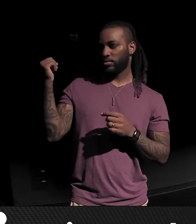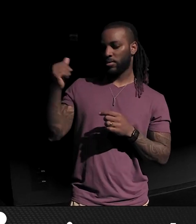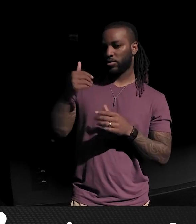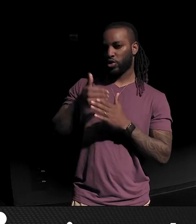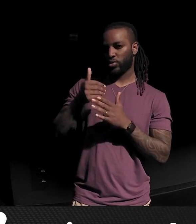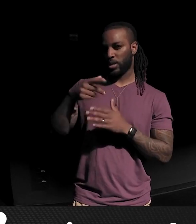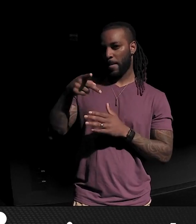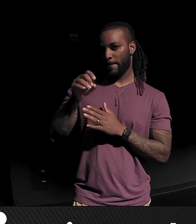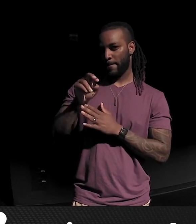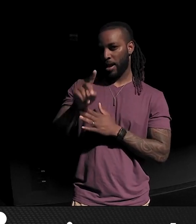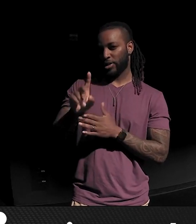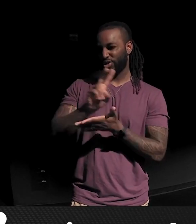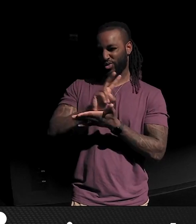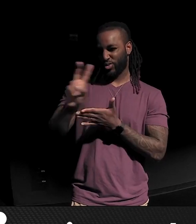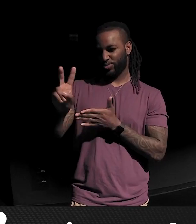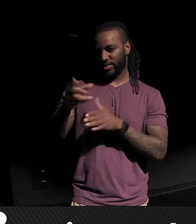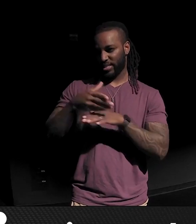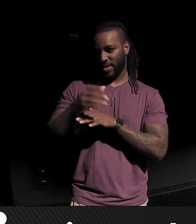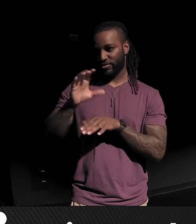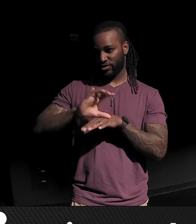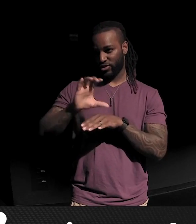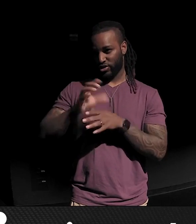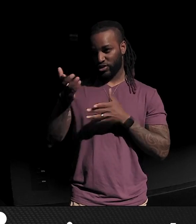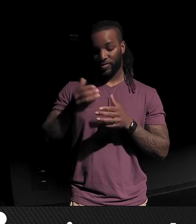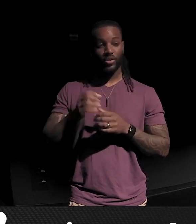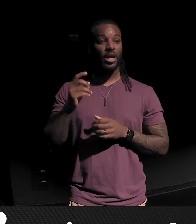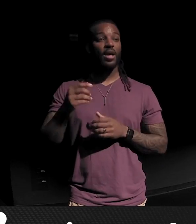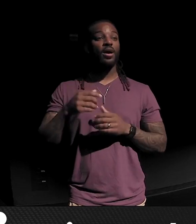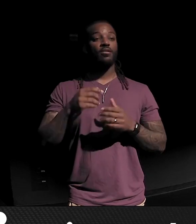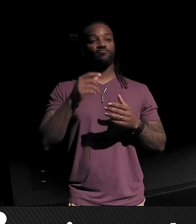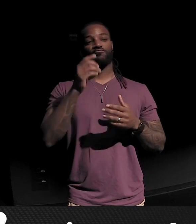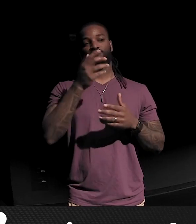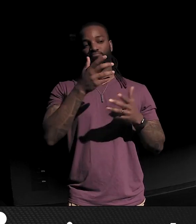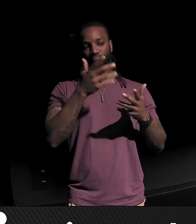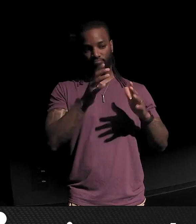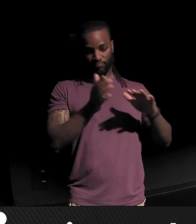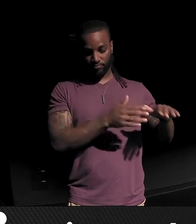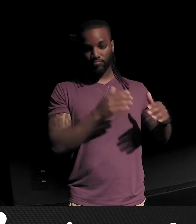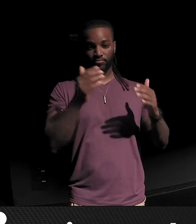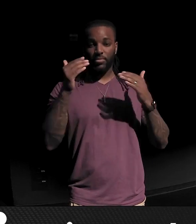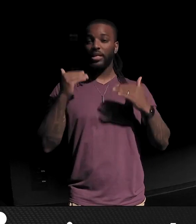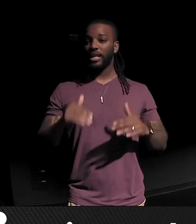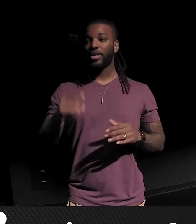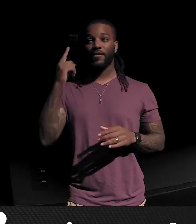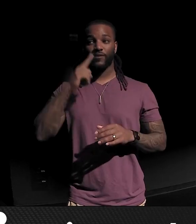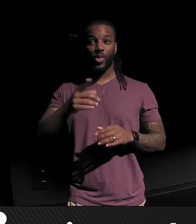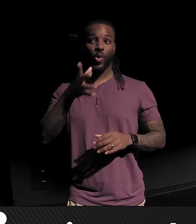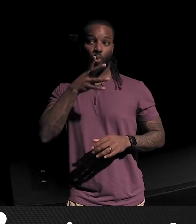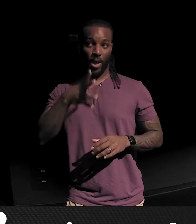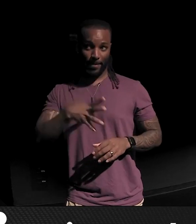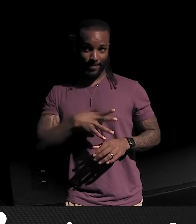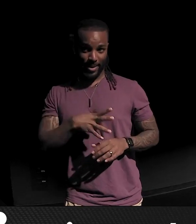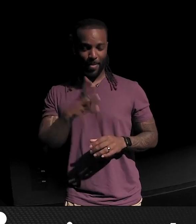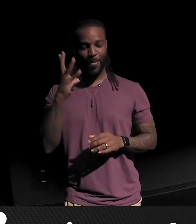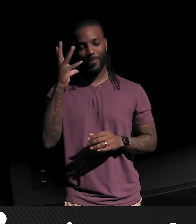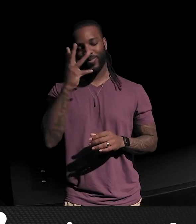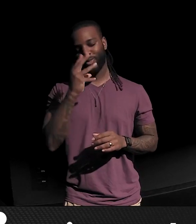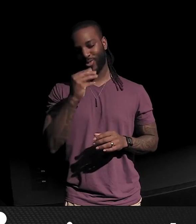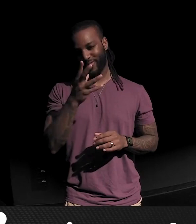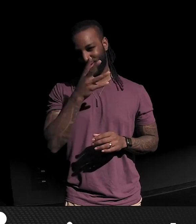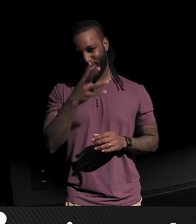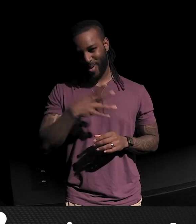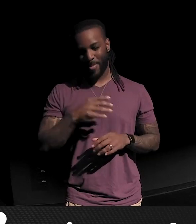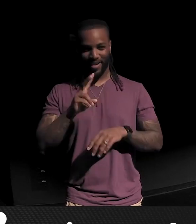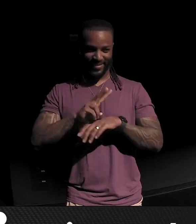2 weeks' time after service. All right, my next announcement is for the women, the beautiful, beautiful women of